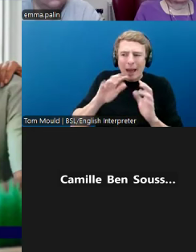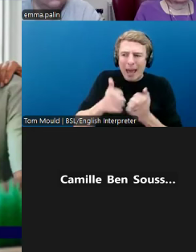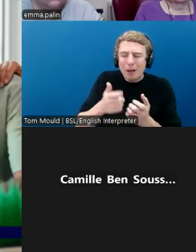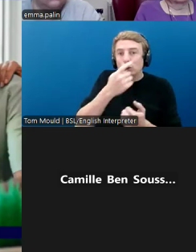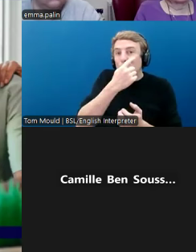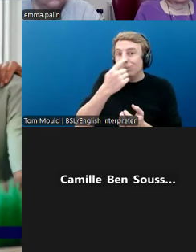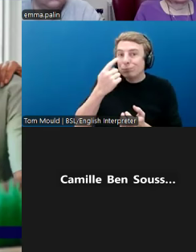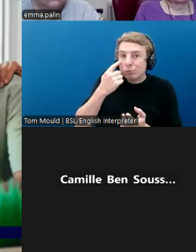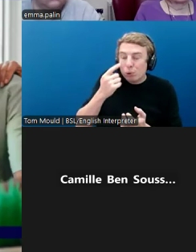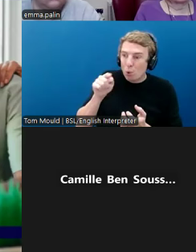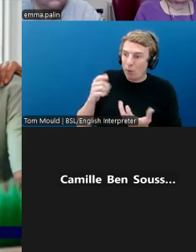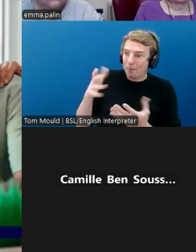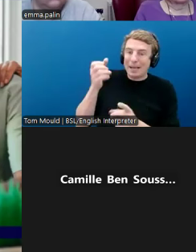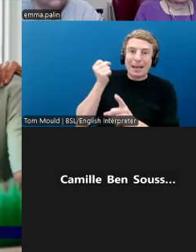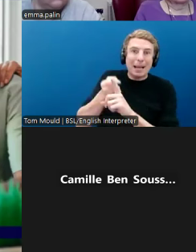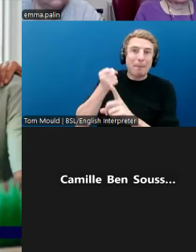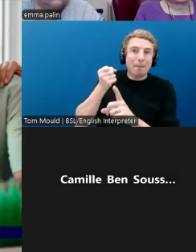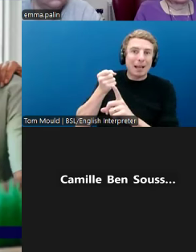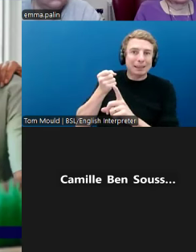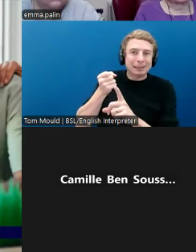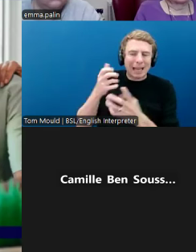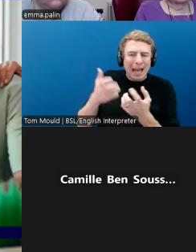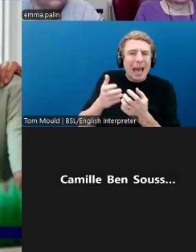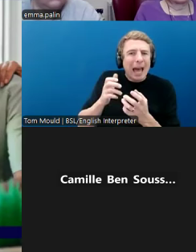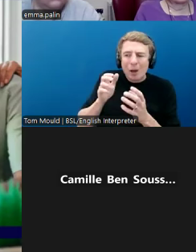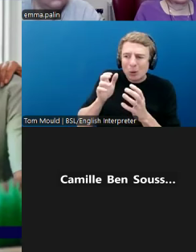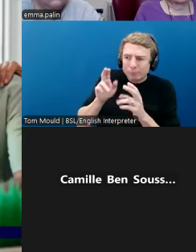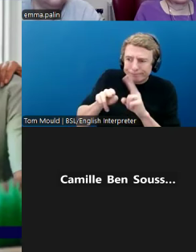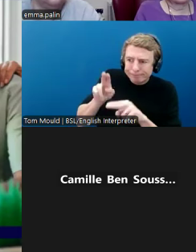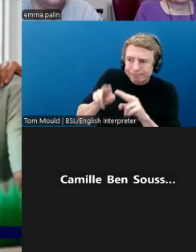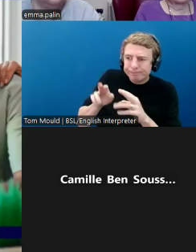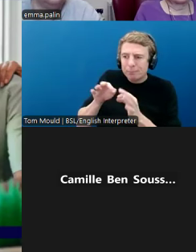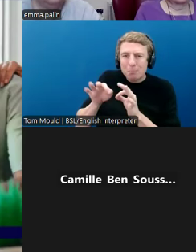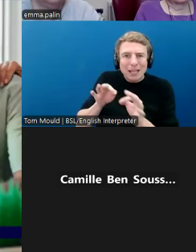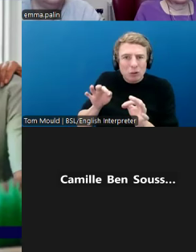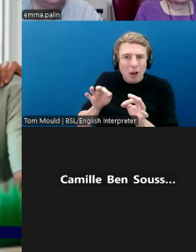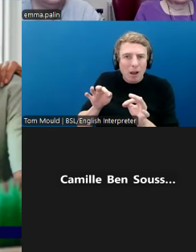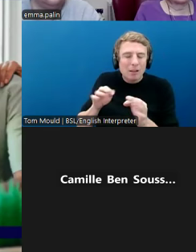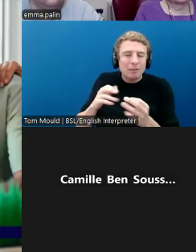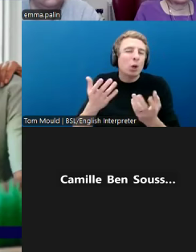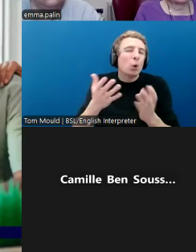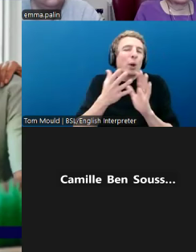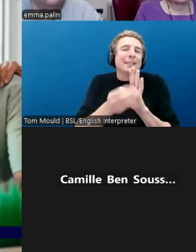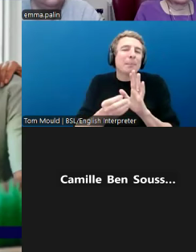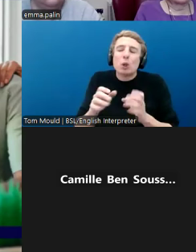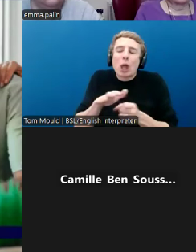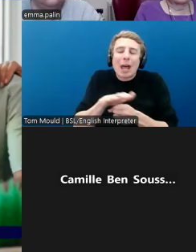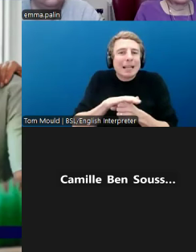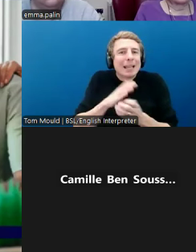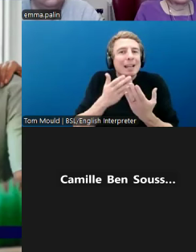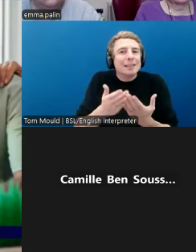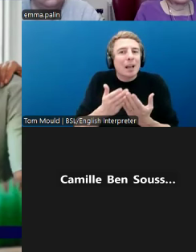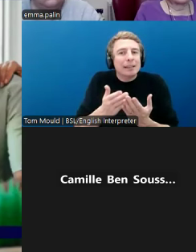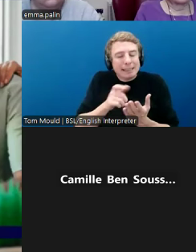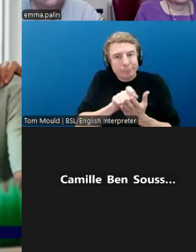And we're thinking of things like that through, case studies, taking pictures, writing down comments,